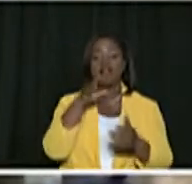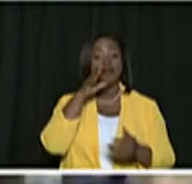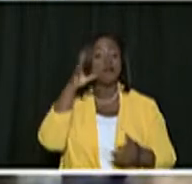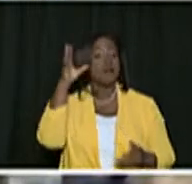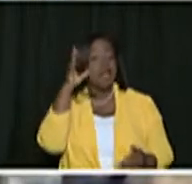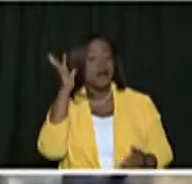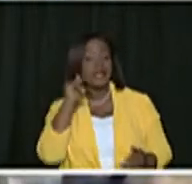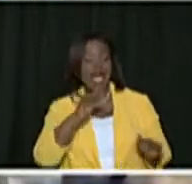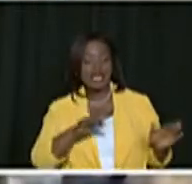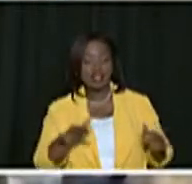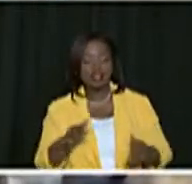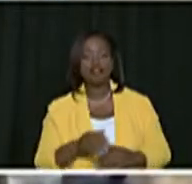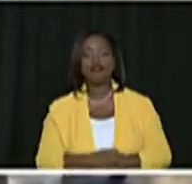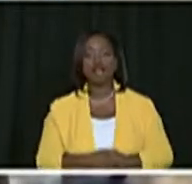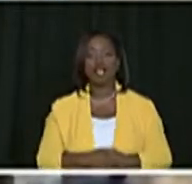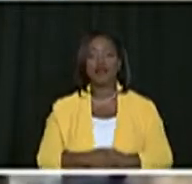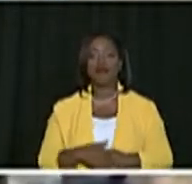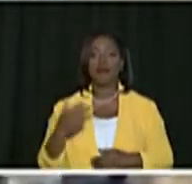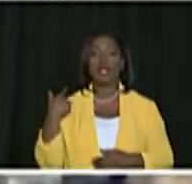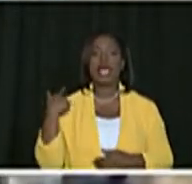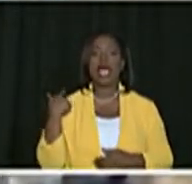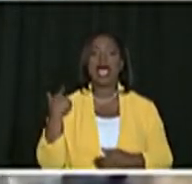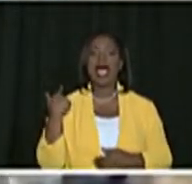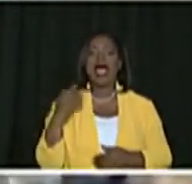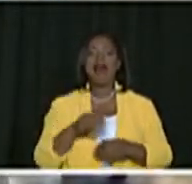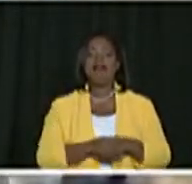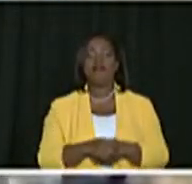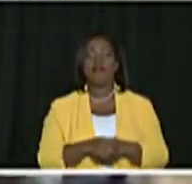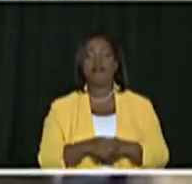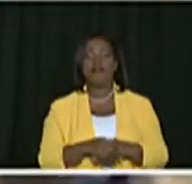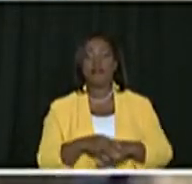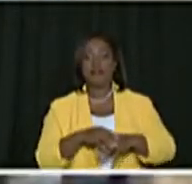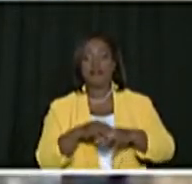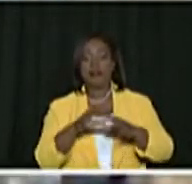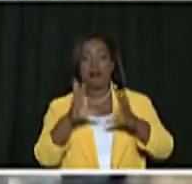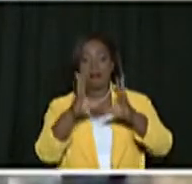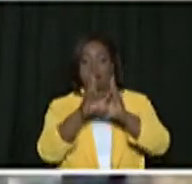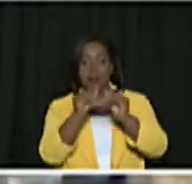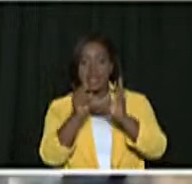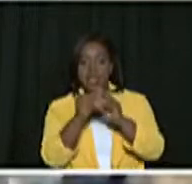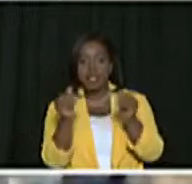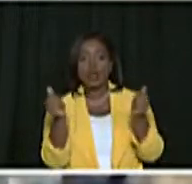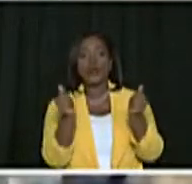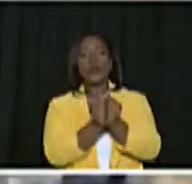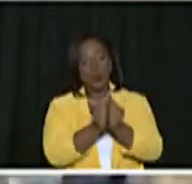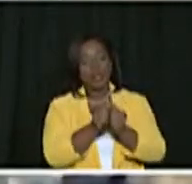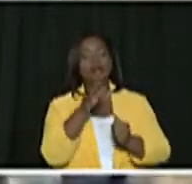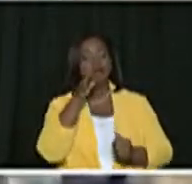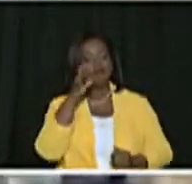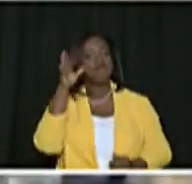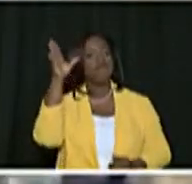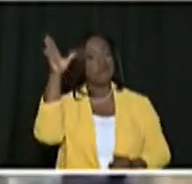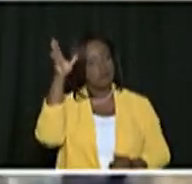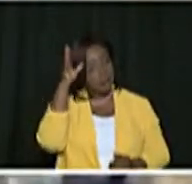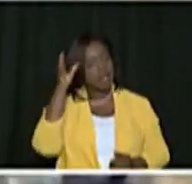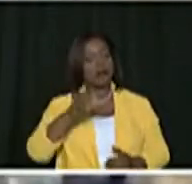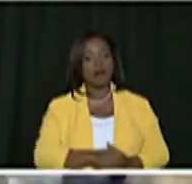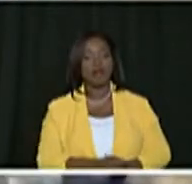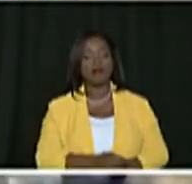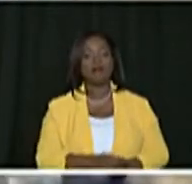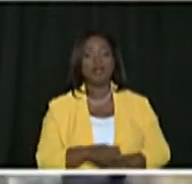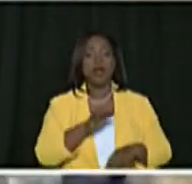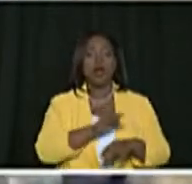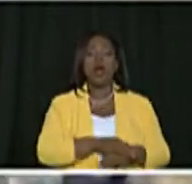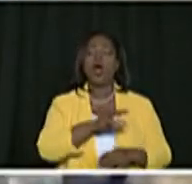sessions, yes, behavior modification sessions and counseling sessions with them. So on any given Wednesday or other days of the